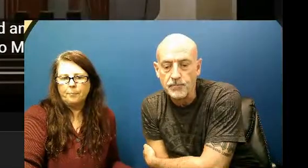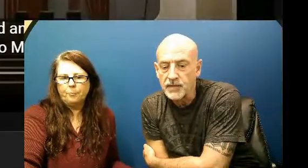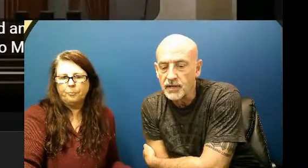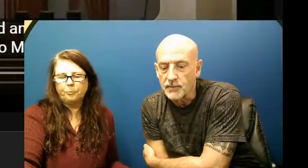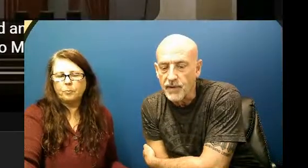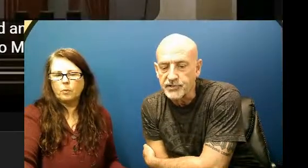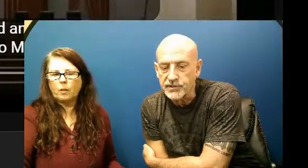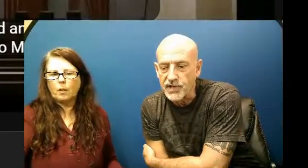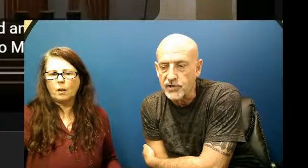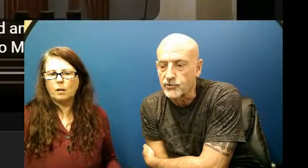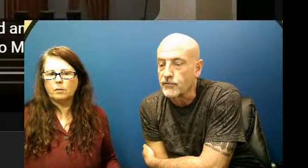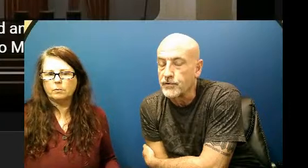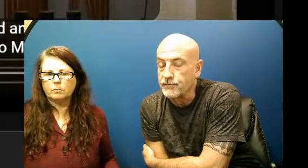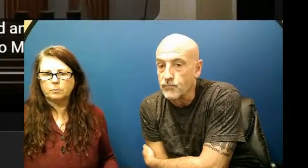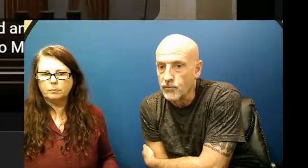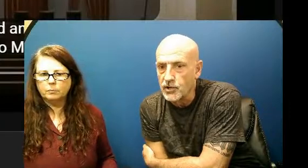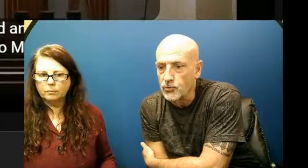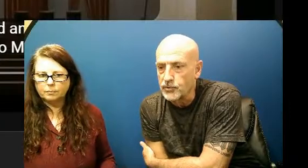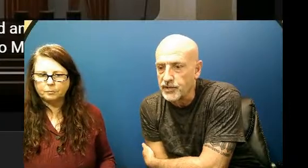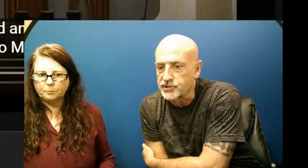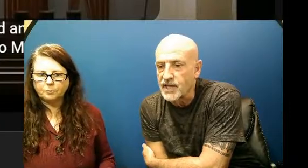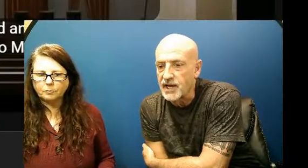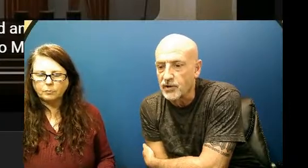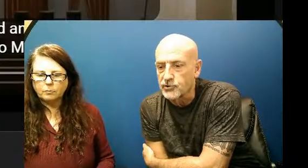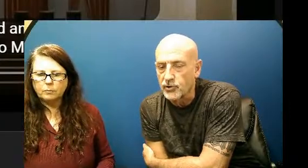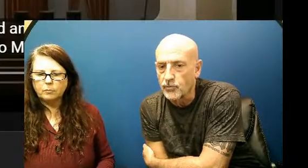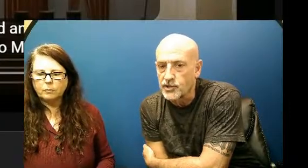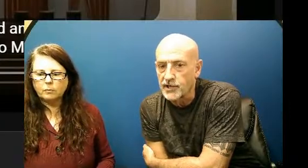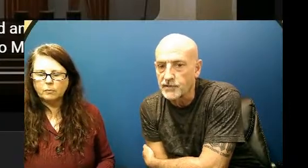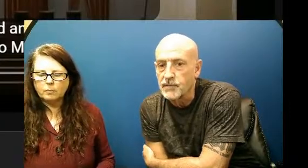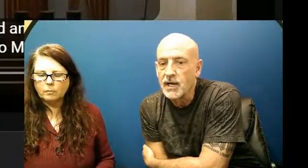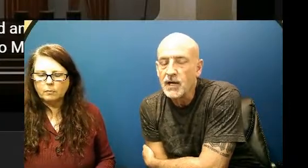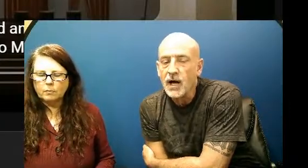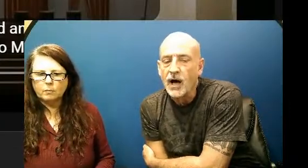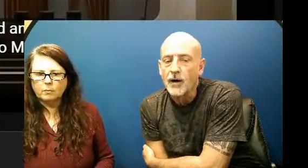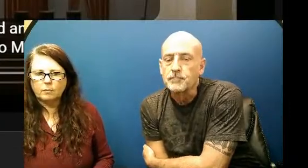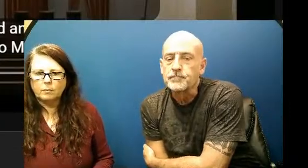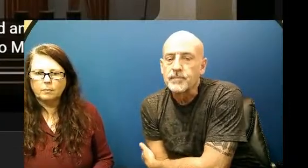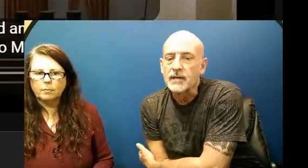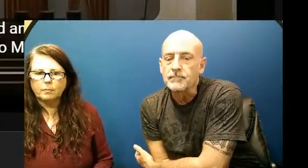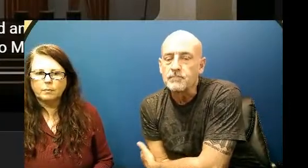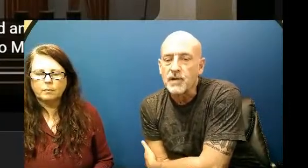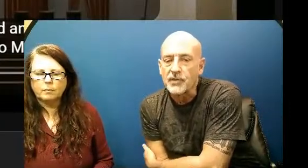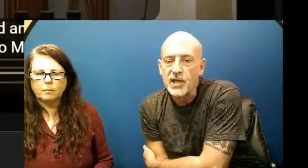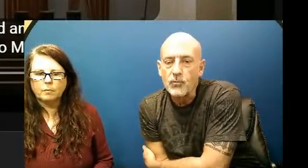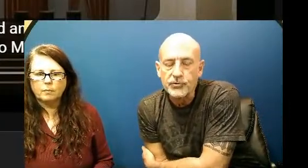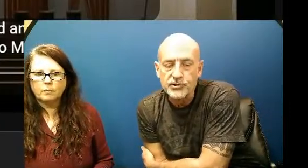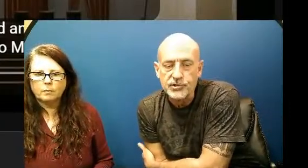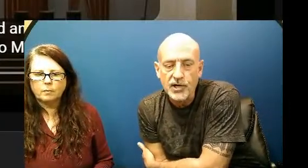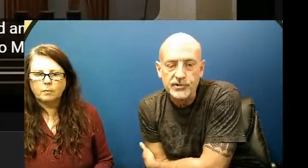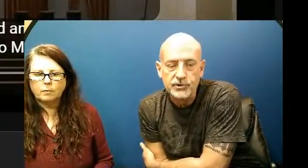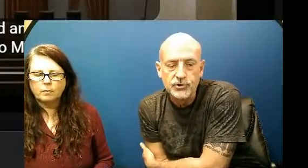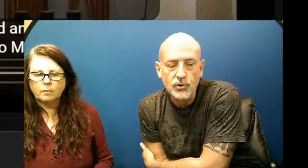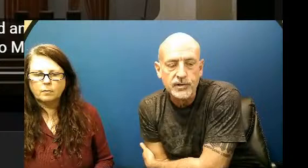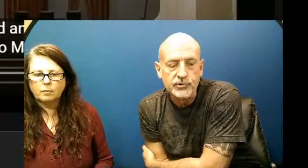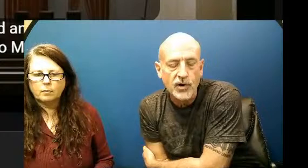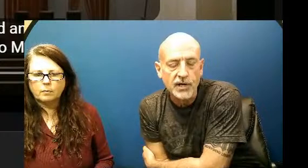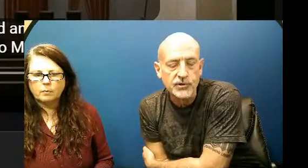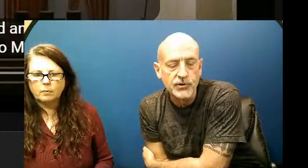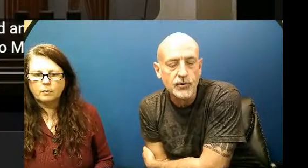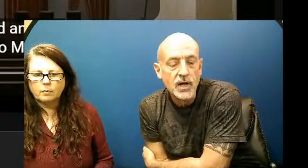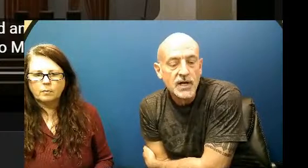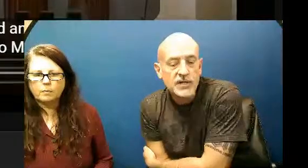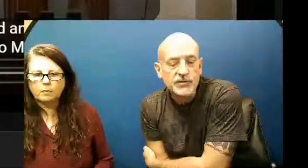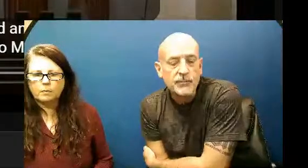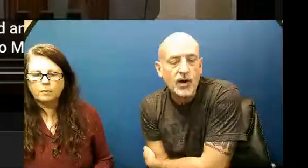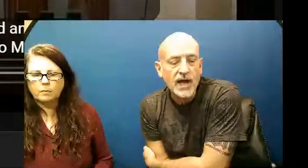implicated, the basic standard of review would be the same under equal protection. But I think what this justice is doing is trying